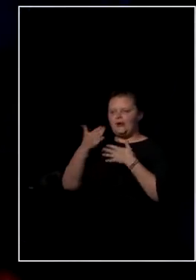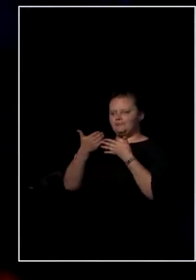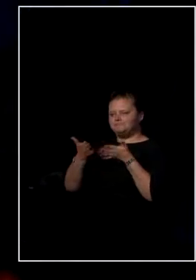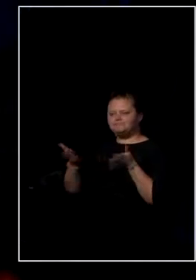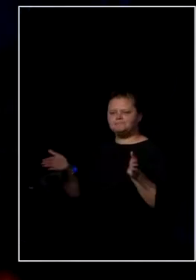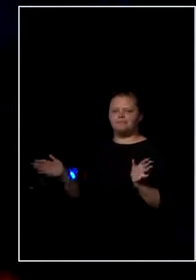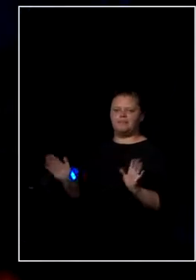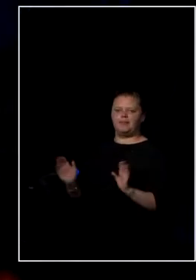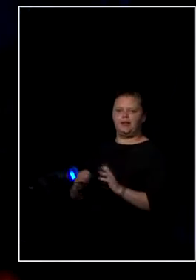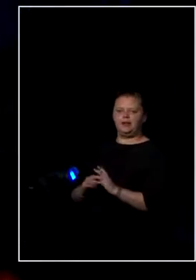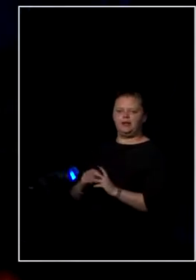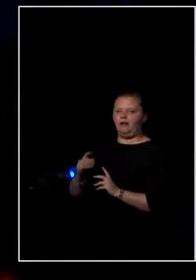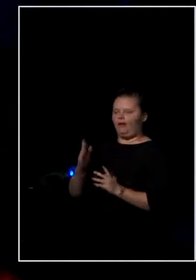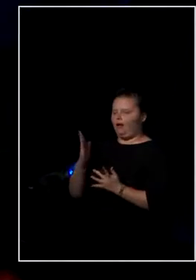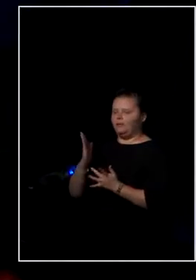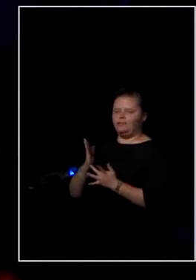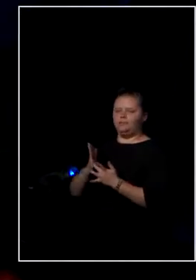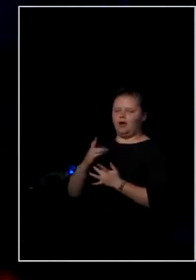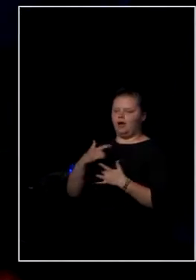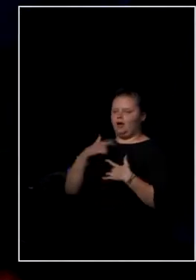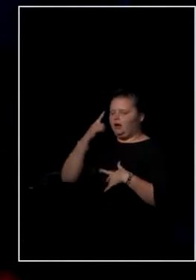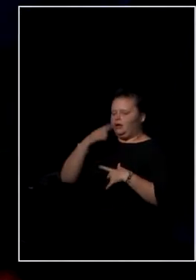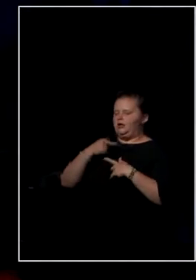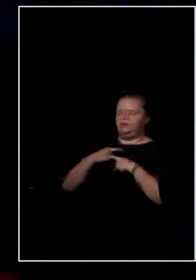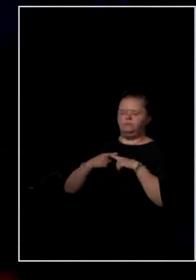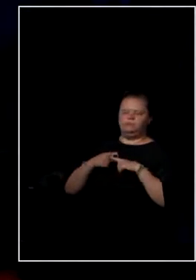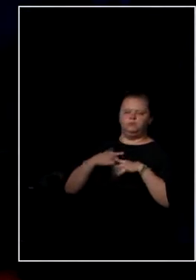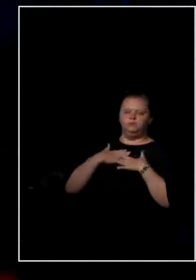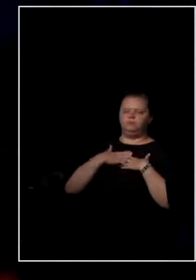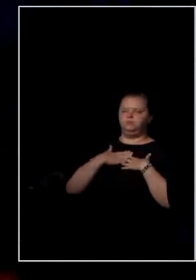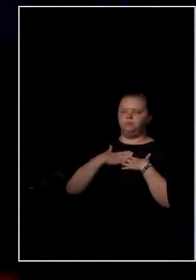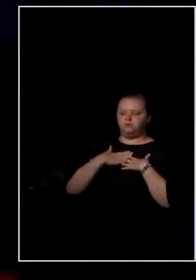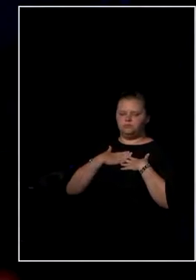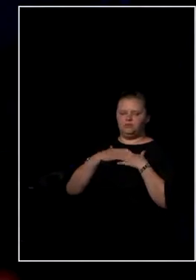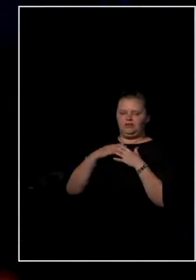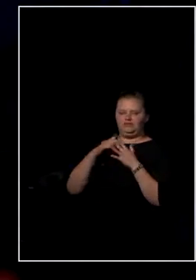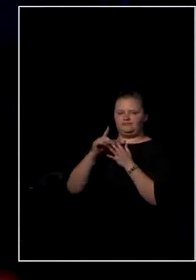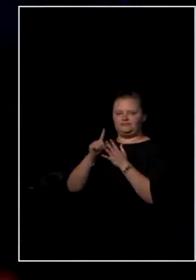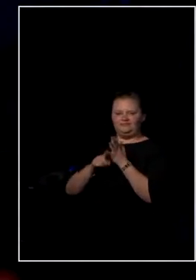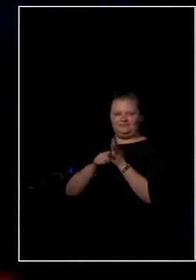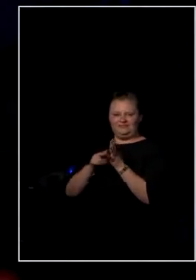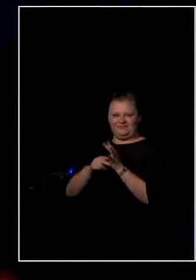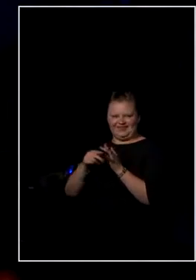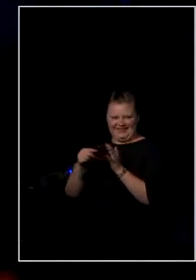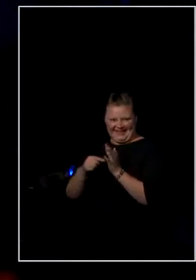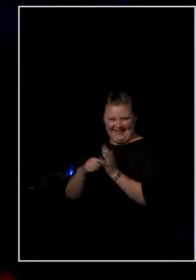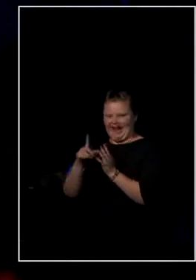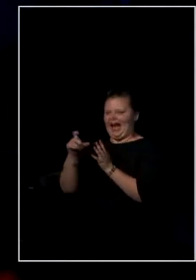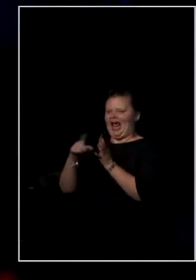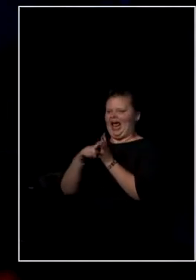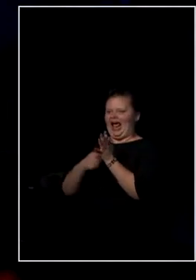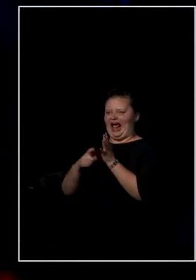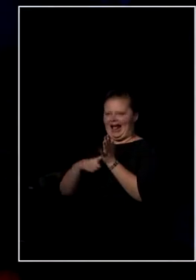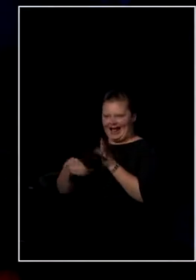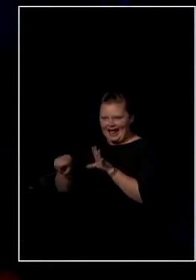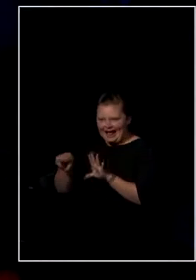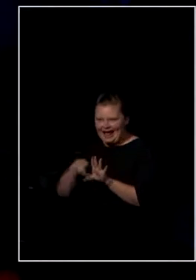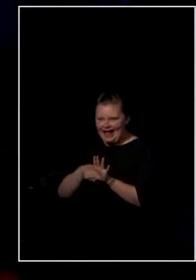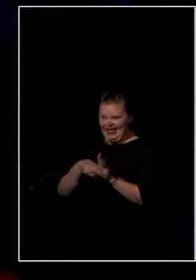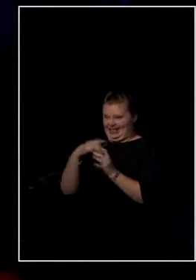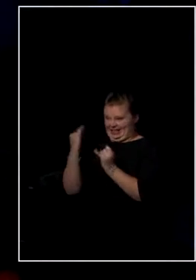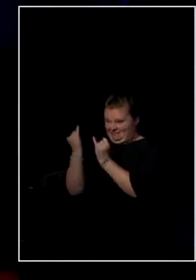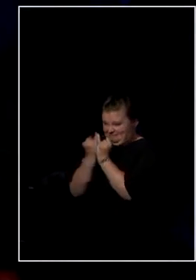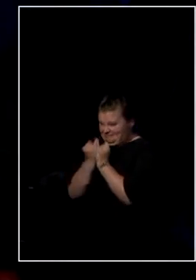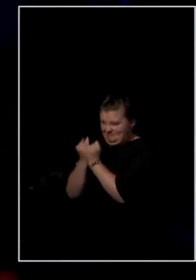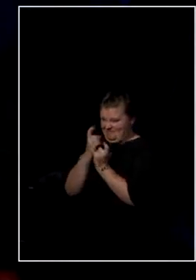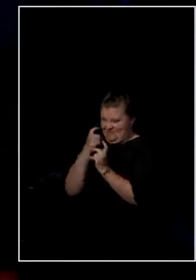and I suddenly feel quite ill. Jeanette Findlay and Carly Findlay are here, and I fought my way into a cab and tried